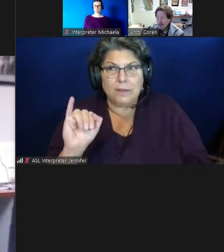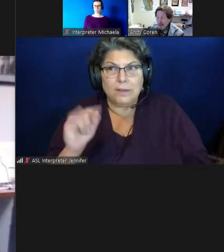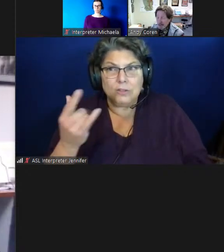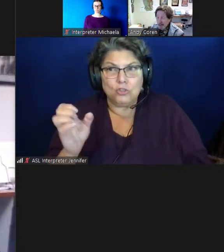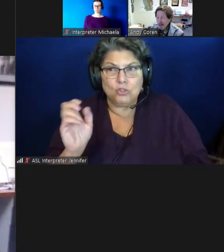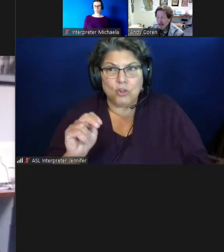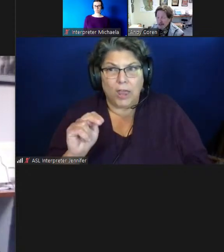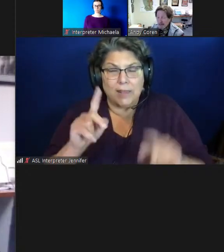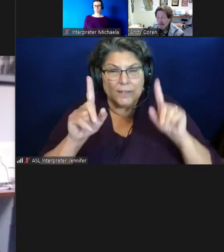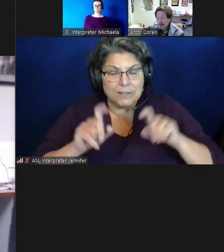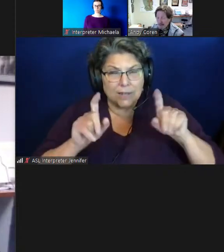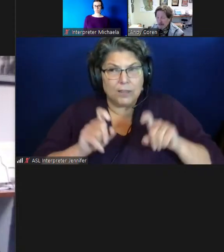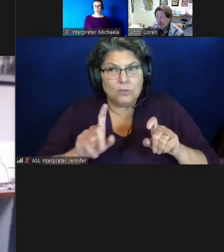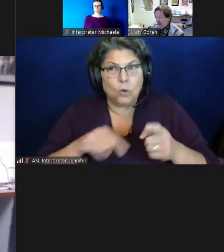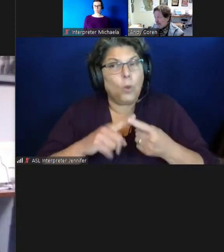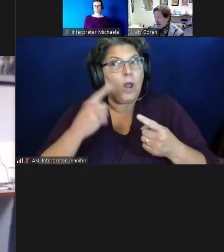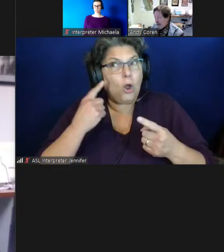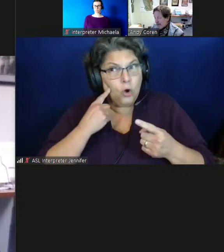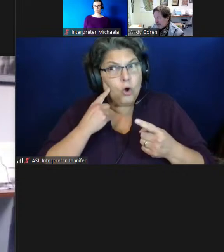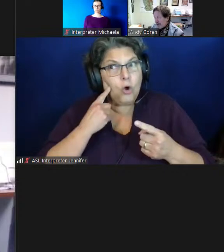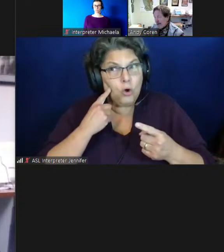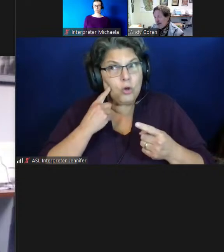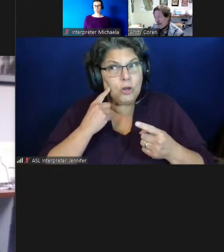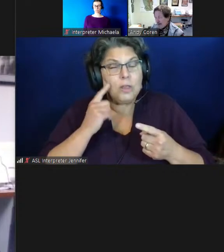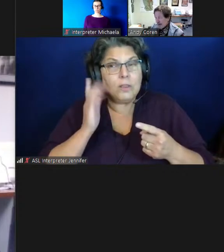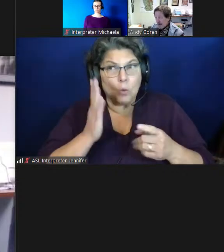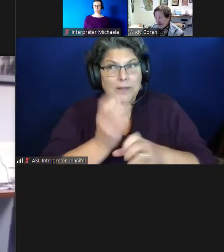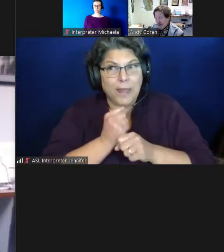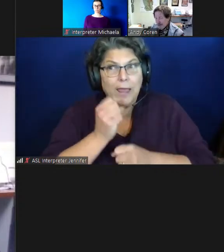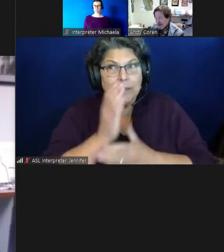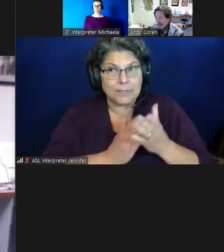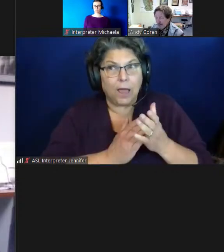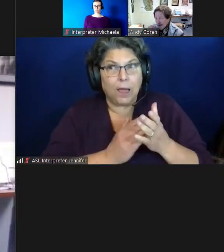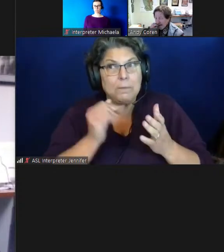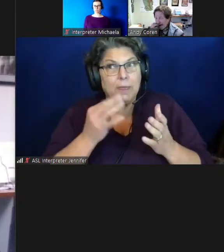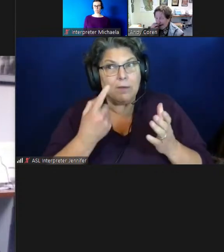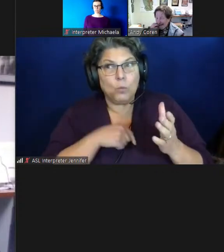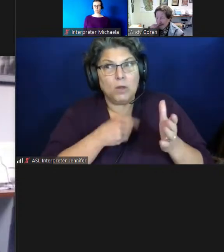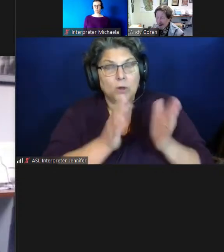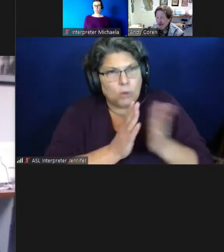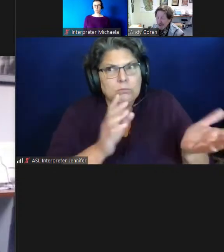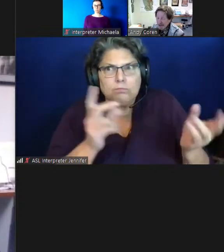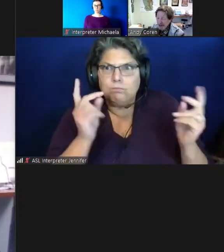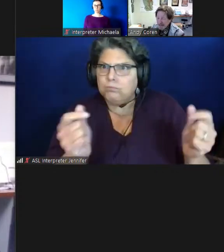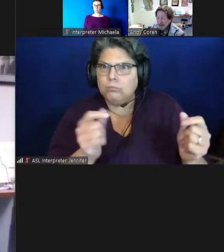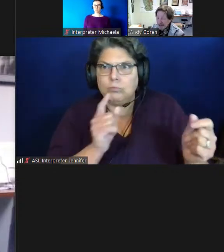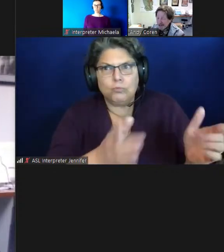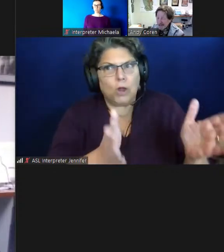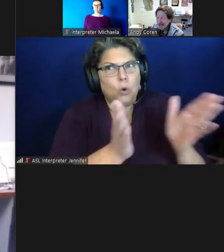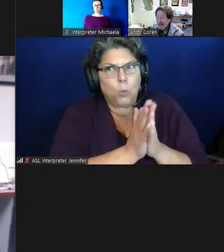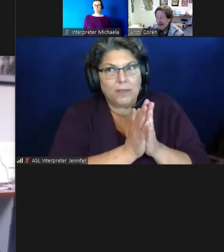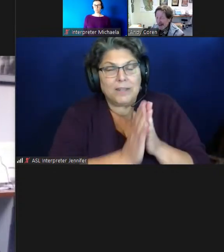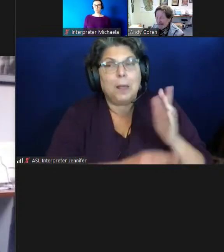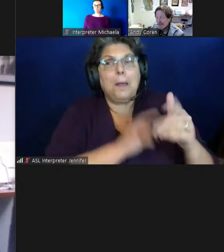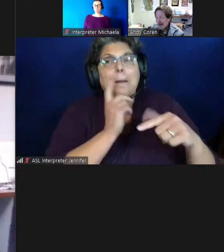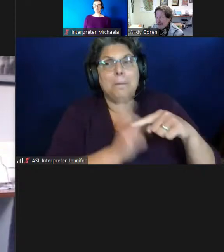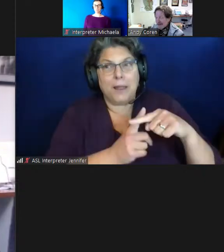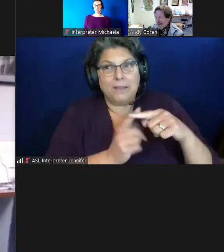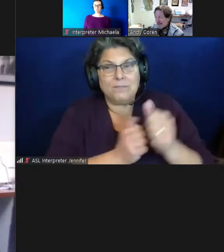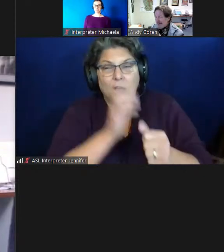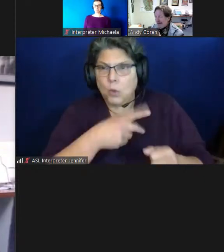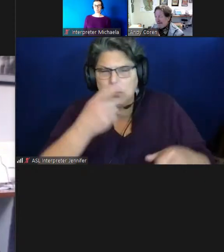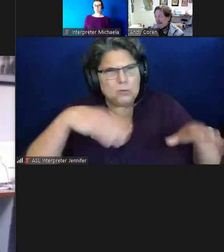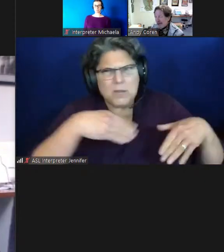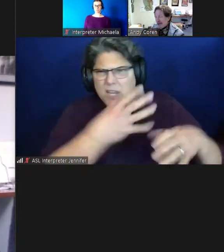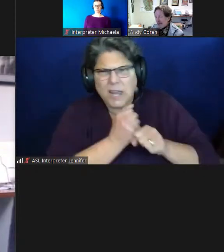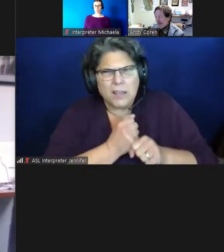were going to be making some available if we requested it. And And then I followed up because it didn't hit our county fast